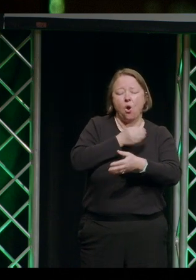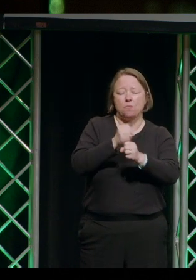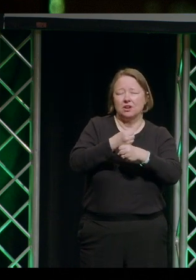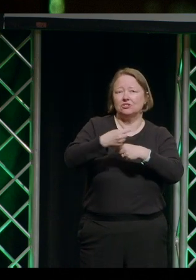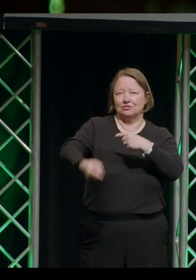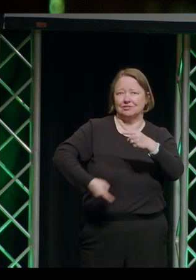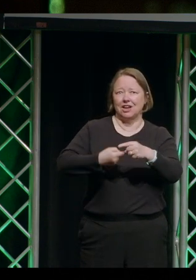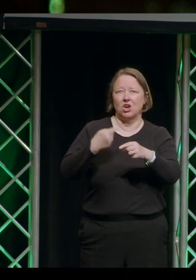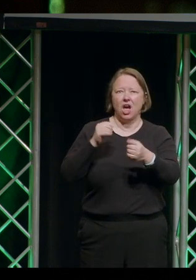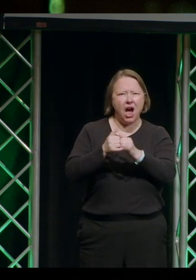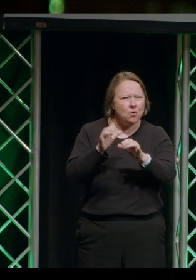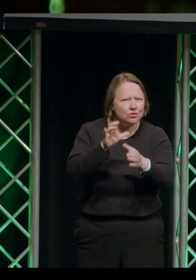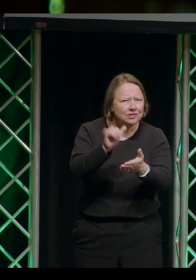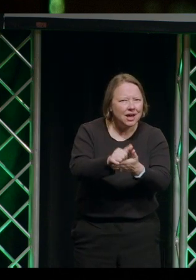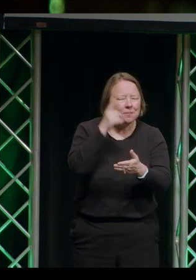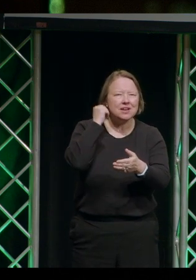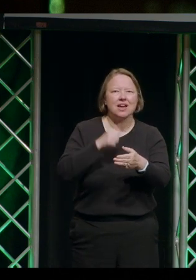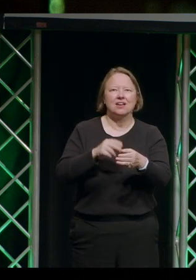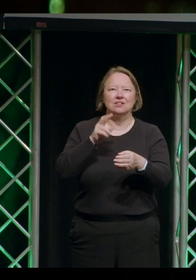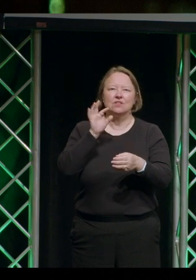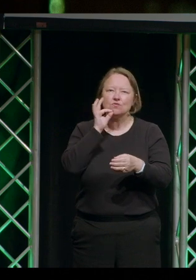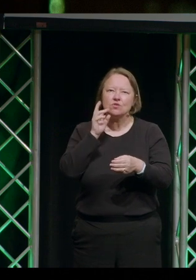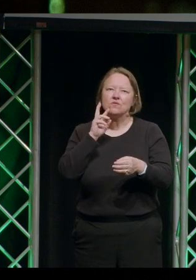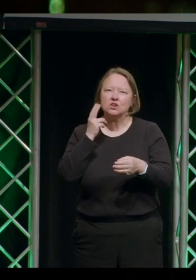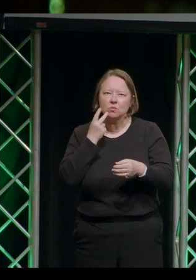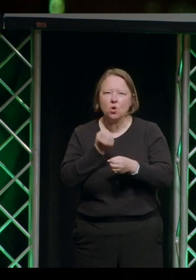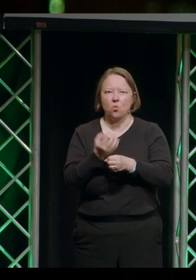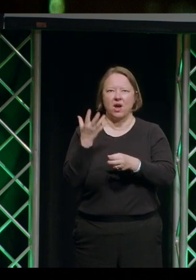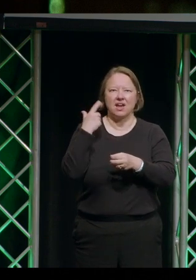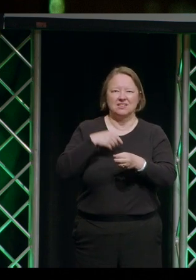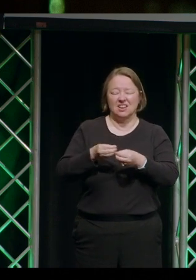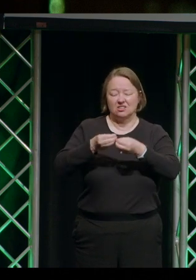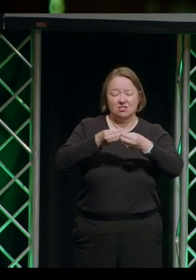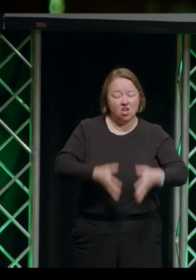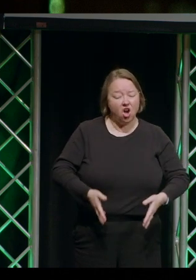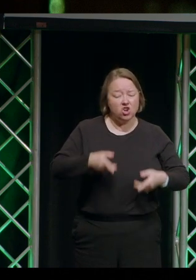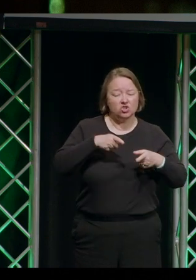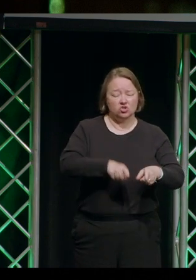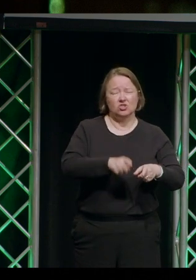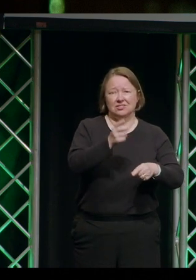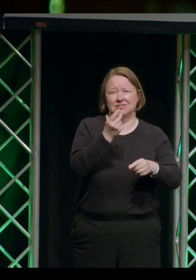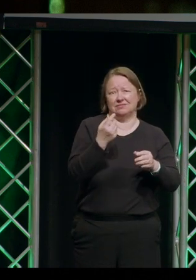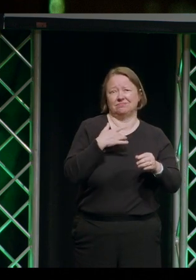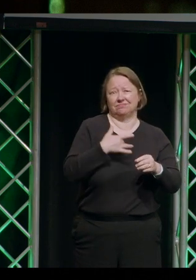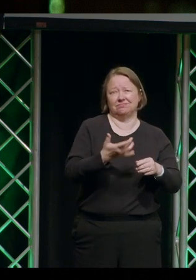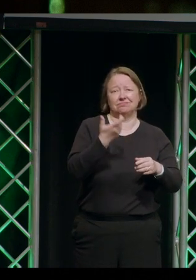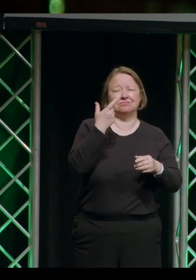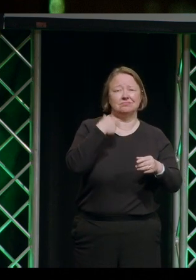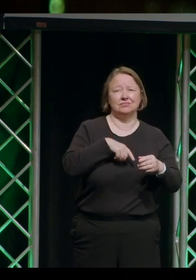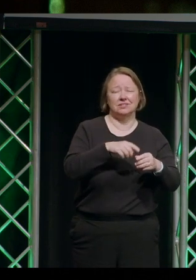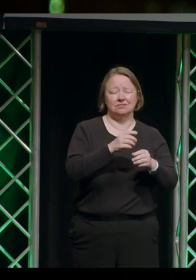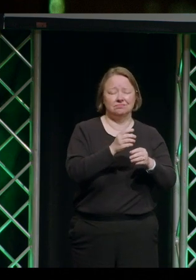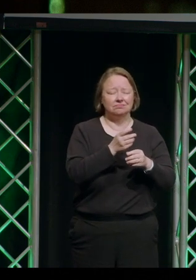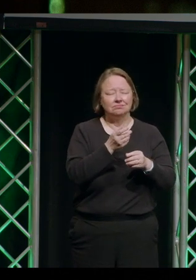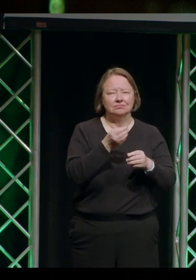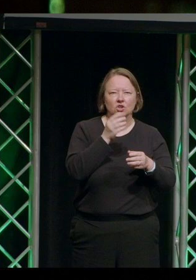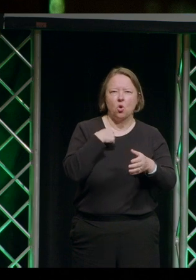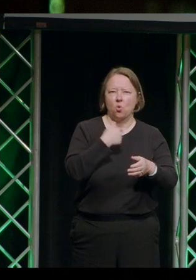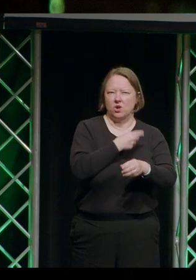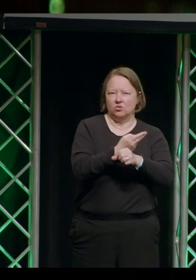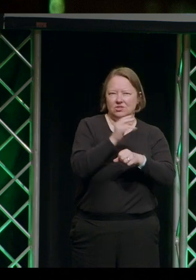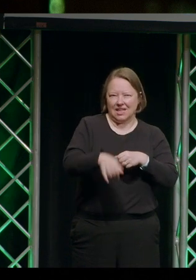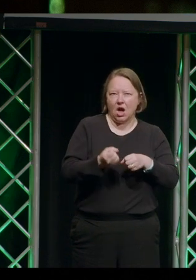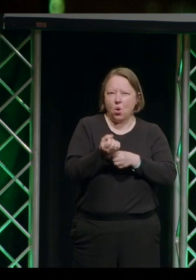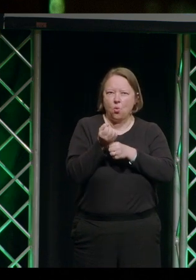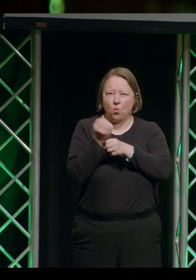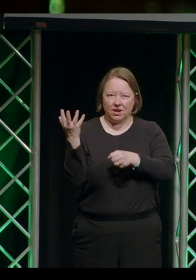We're able to do this because produce waste is lost throughout the entire produce production pipeline. And so what we do is we take this waste and